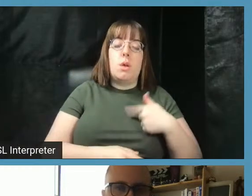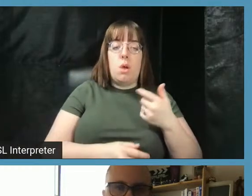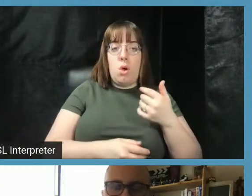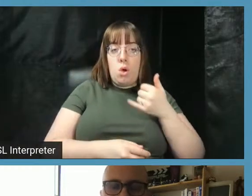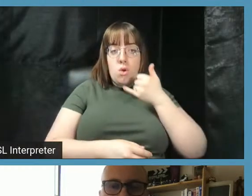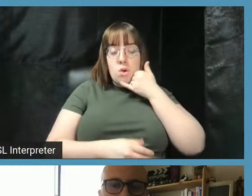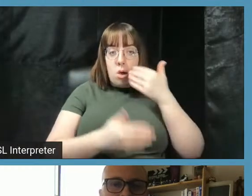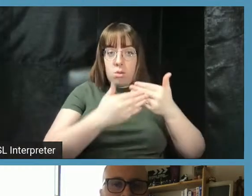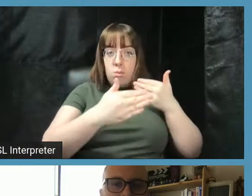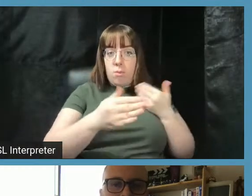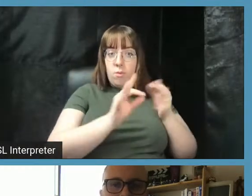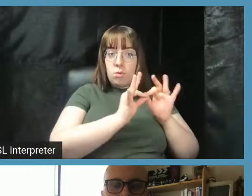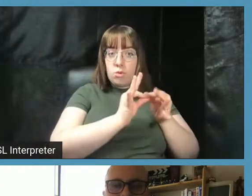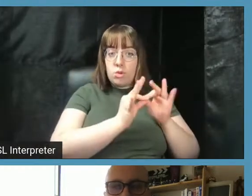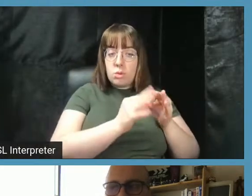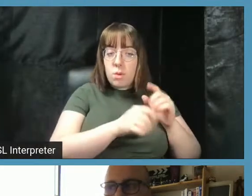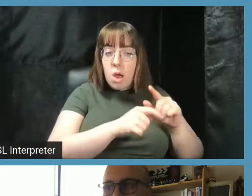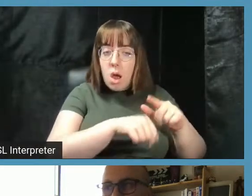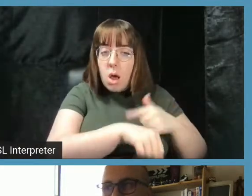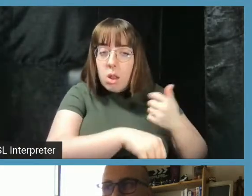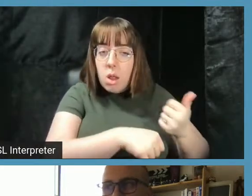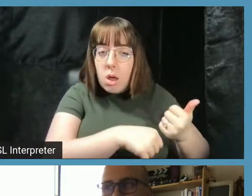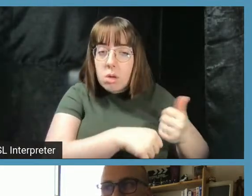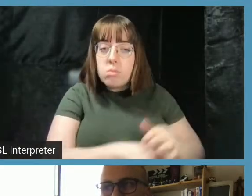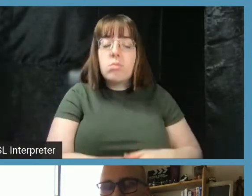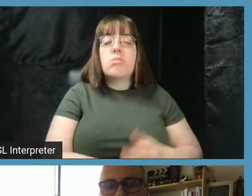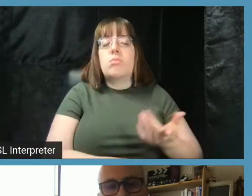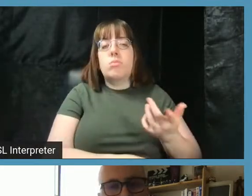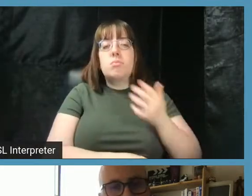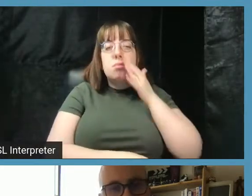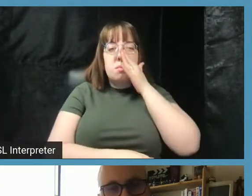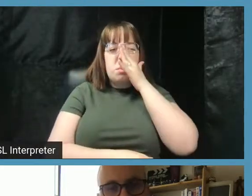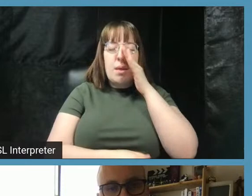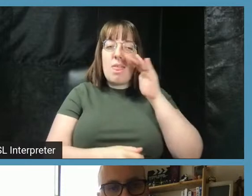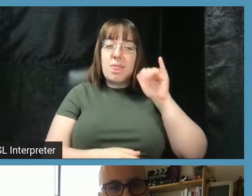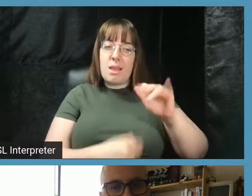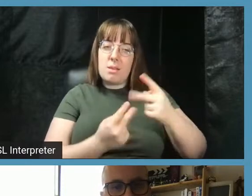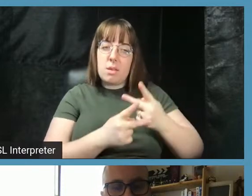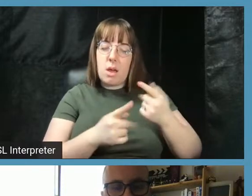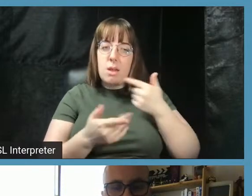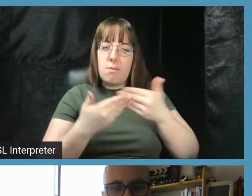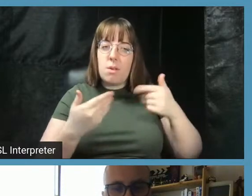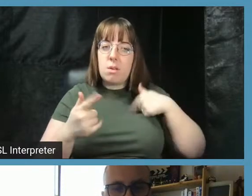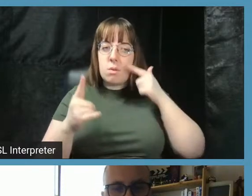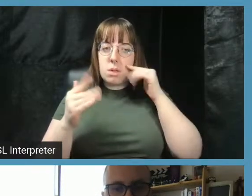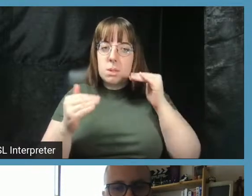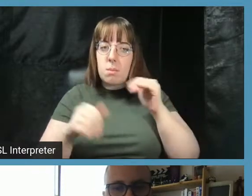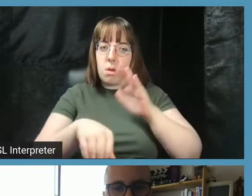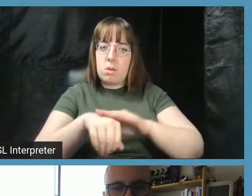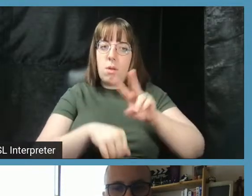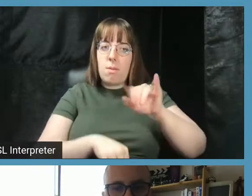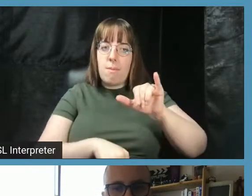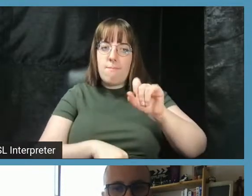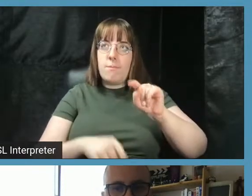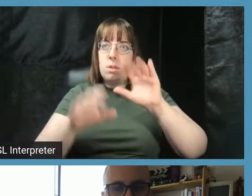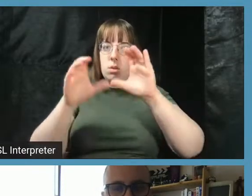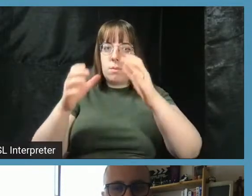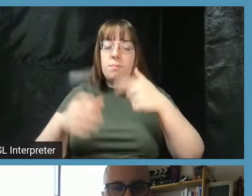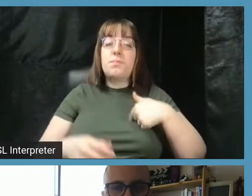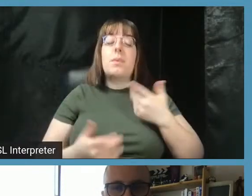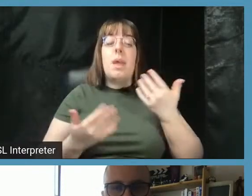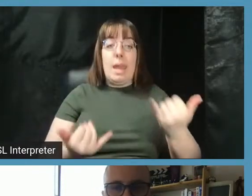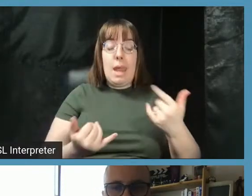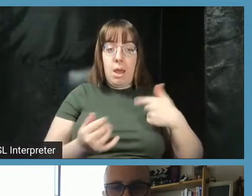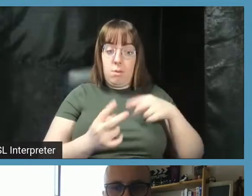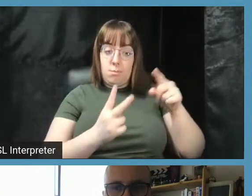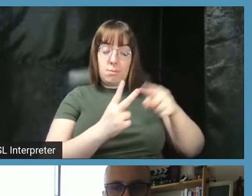interpretation, all of those things that we would come to expect about accommodations. Then number two, and this does apply to your specific use